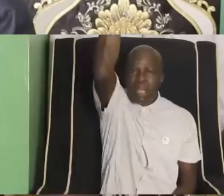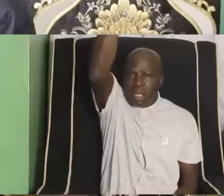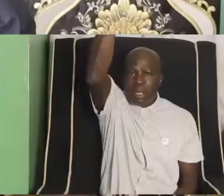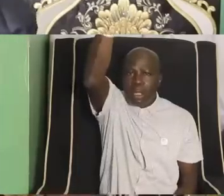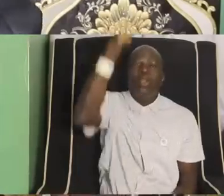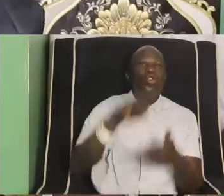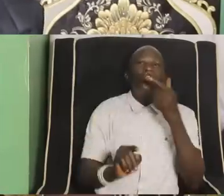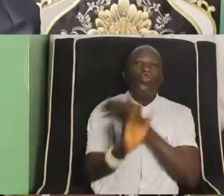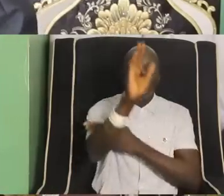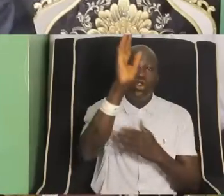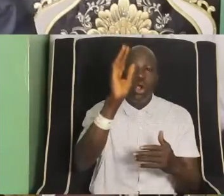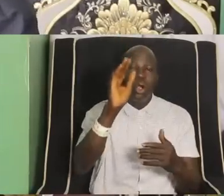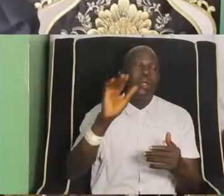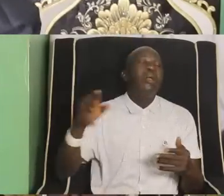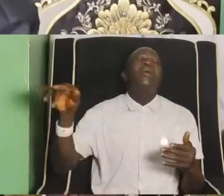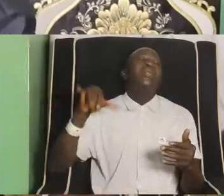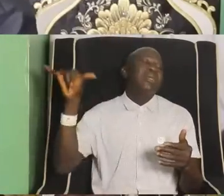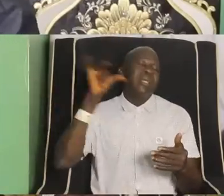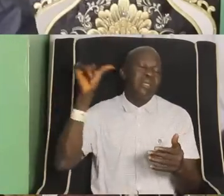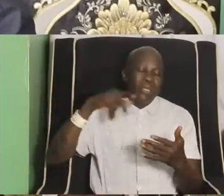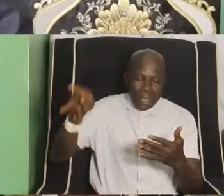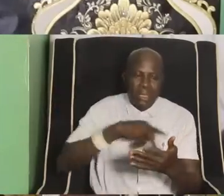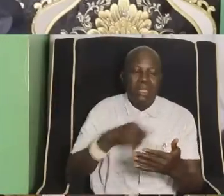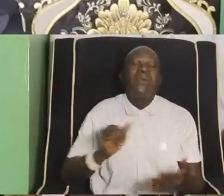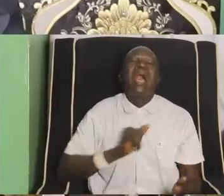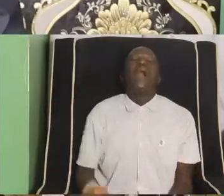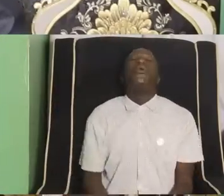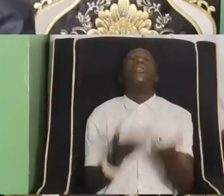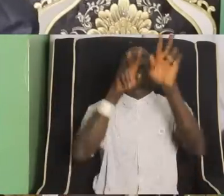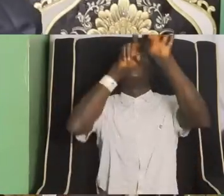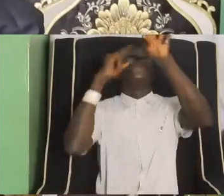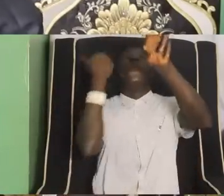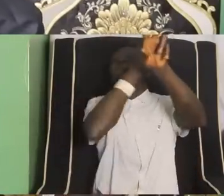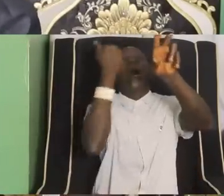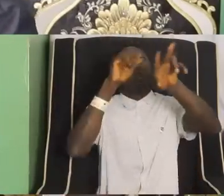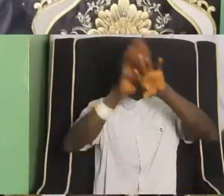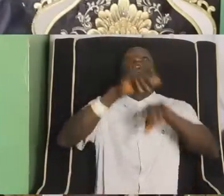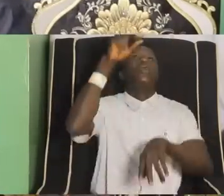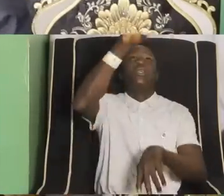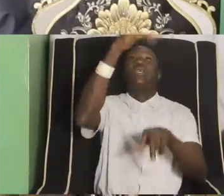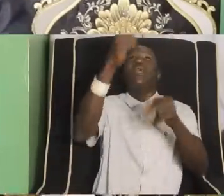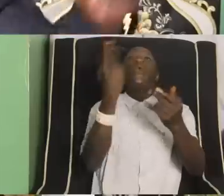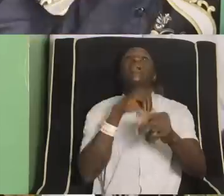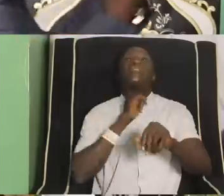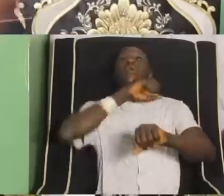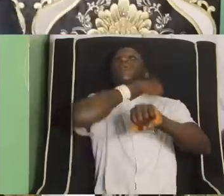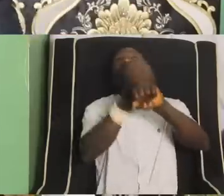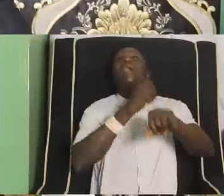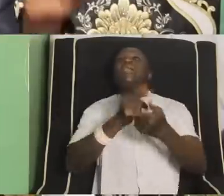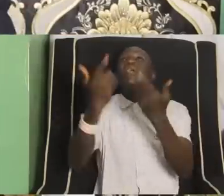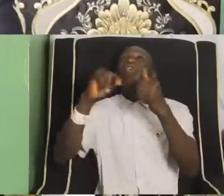God. Shaman, and thank your friends. I will lift up my eyes unto you. We are coming to our house. We will